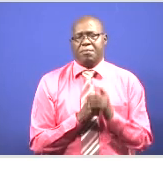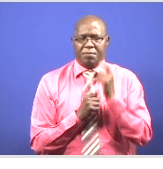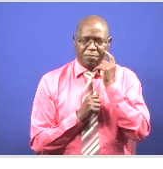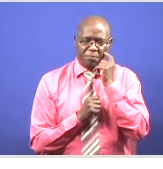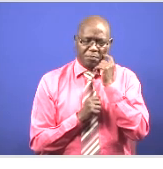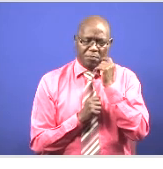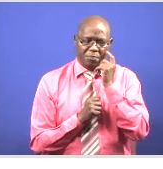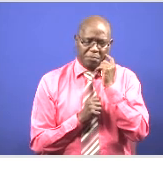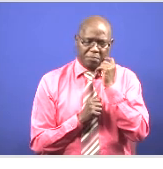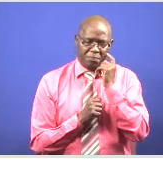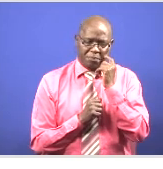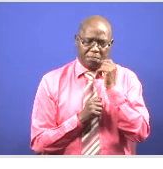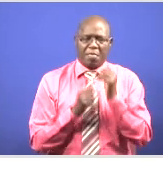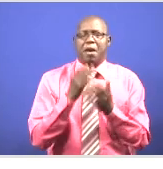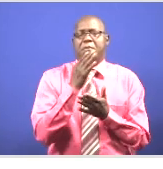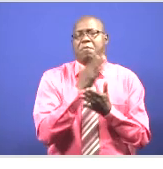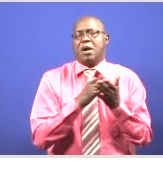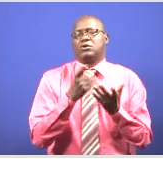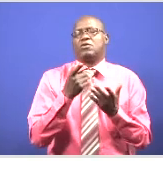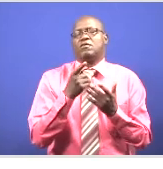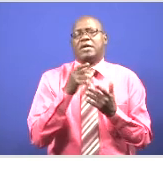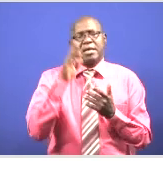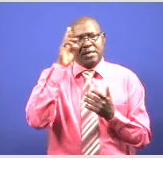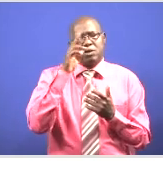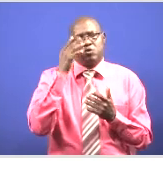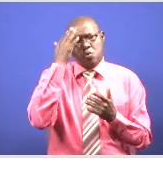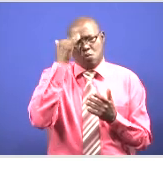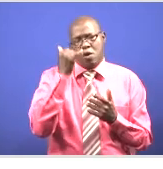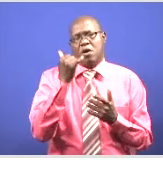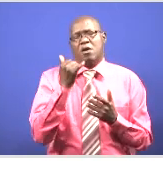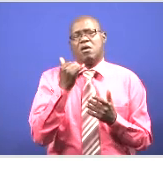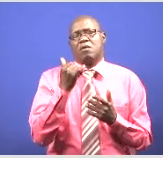part of the reason why the government wants to integrate the systems of the KRA